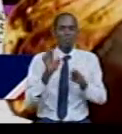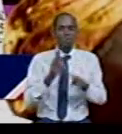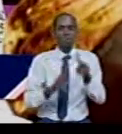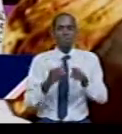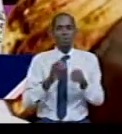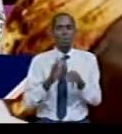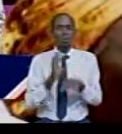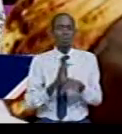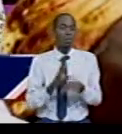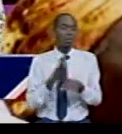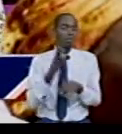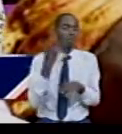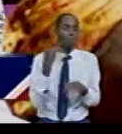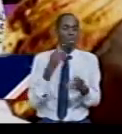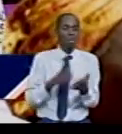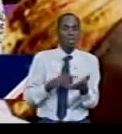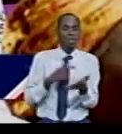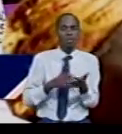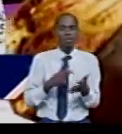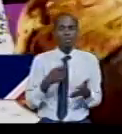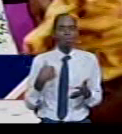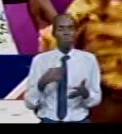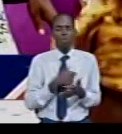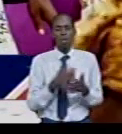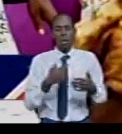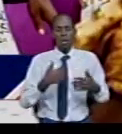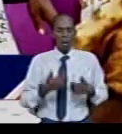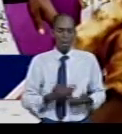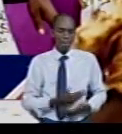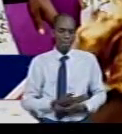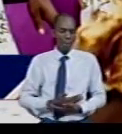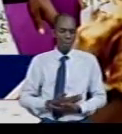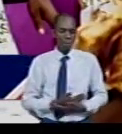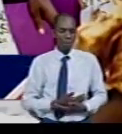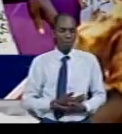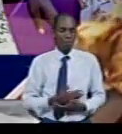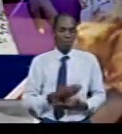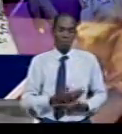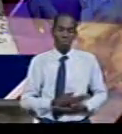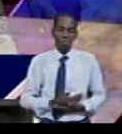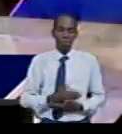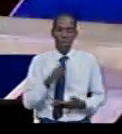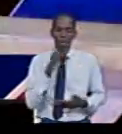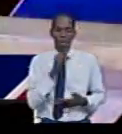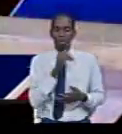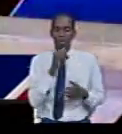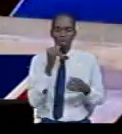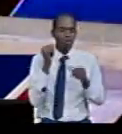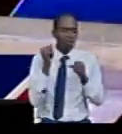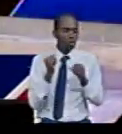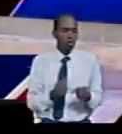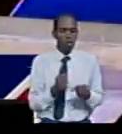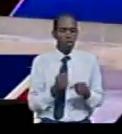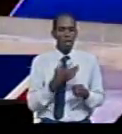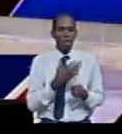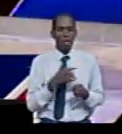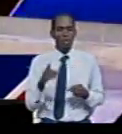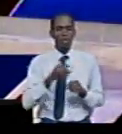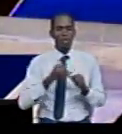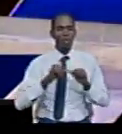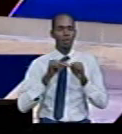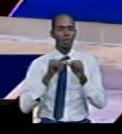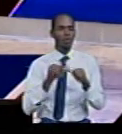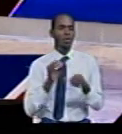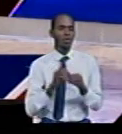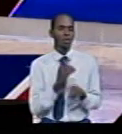babes, and babes are not strong. Babes are not solid, but they continue in the Lord. And it